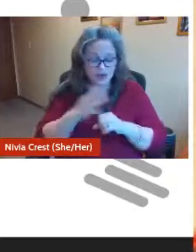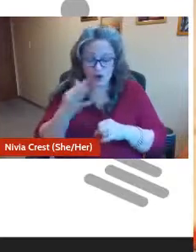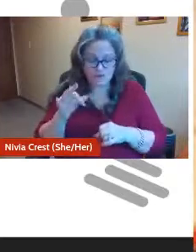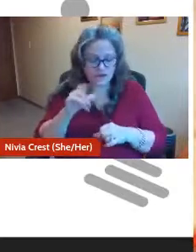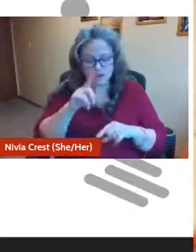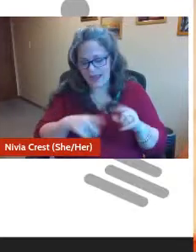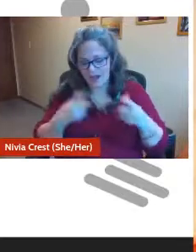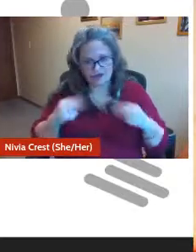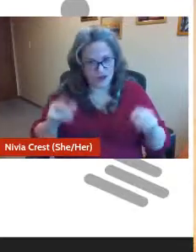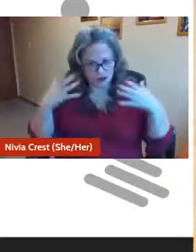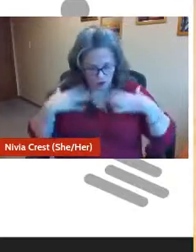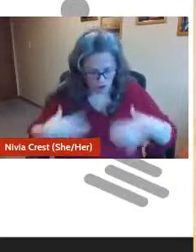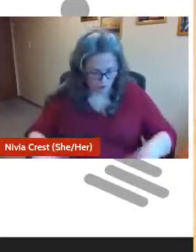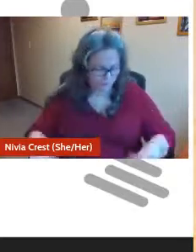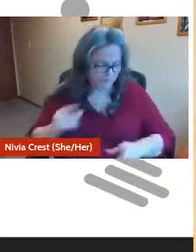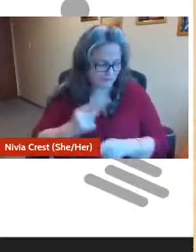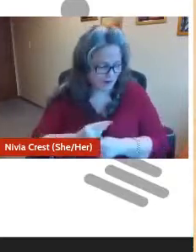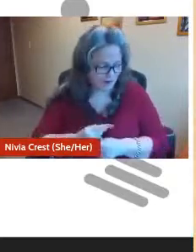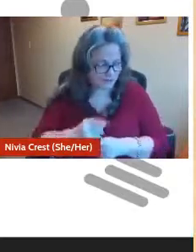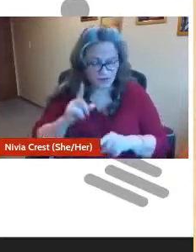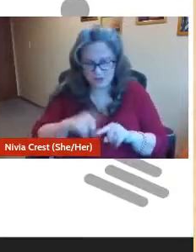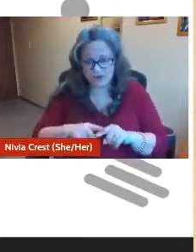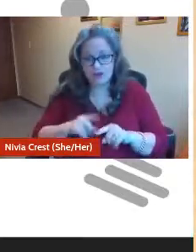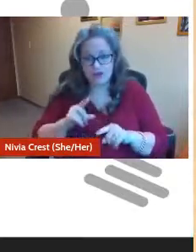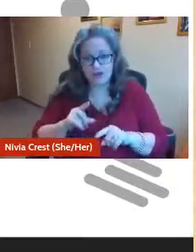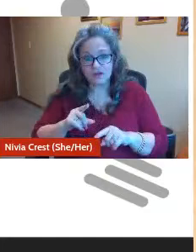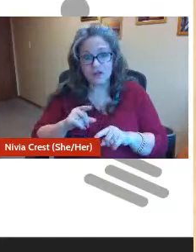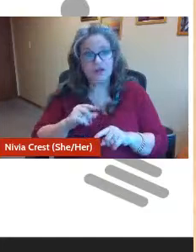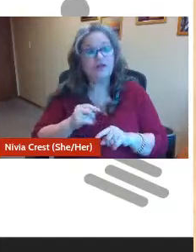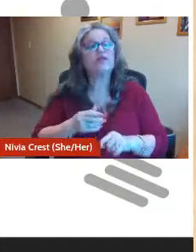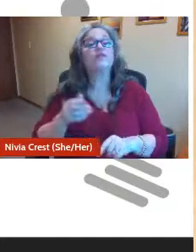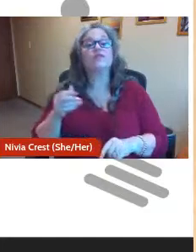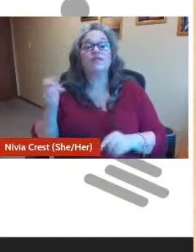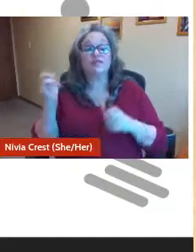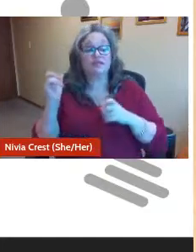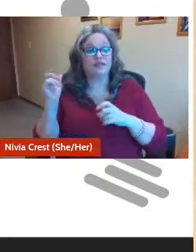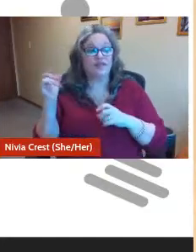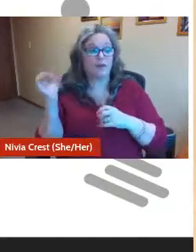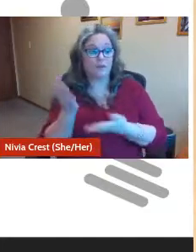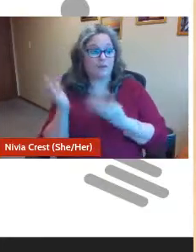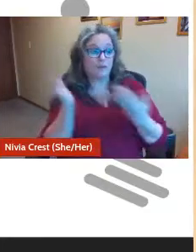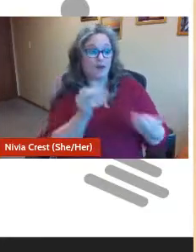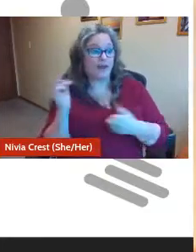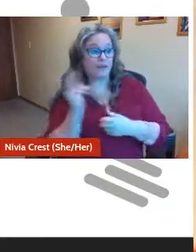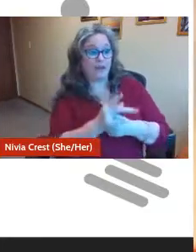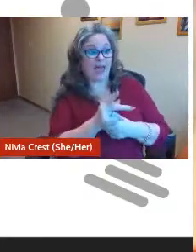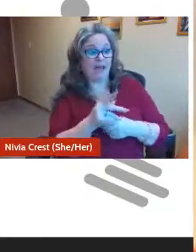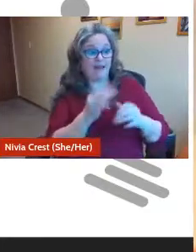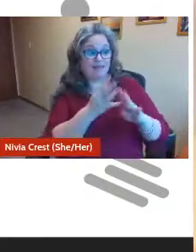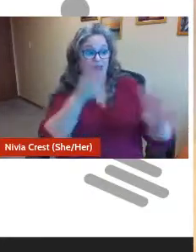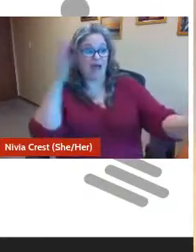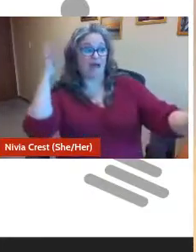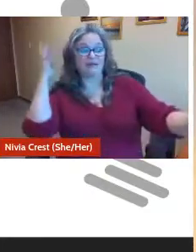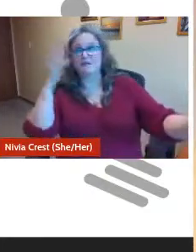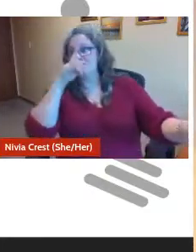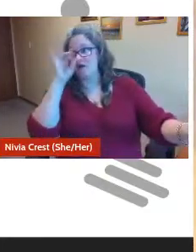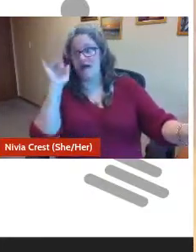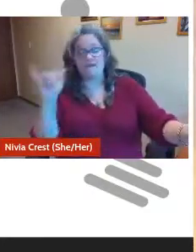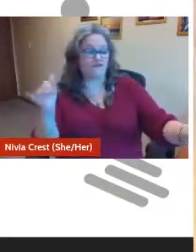try everything on, and mm-hmm. the return lines are longer than I've ever seen them. Yes, because that goes for everybody.